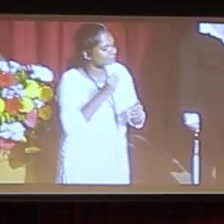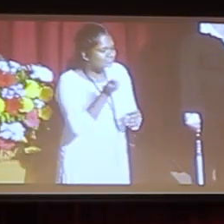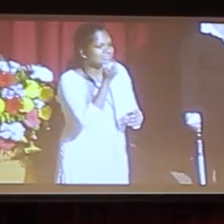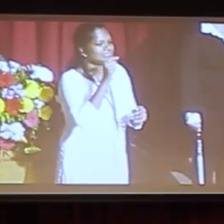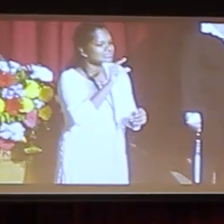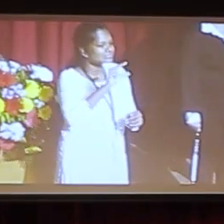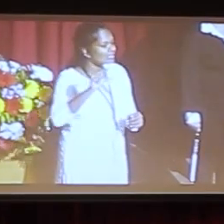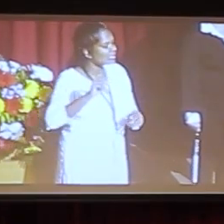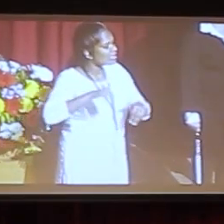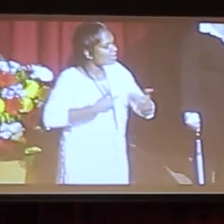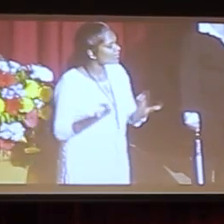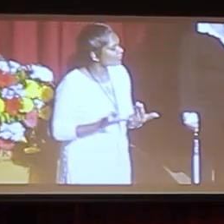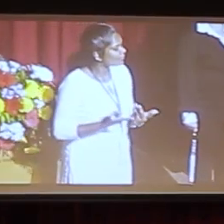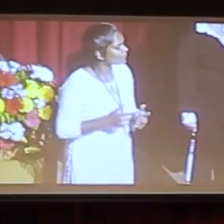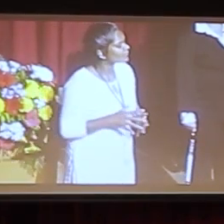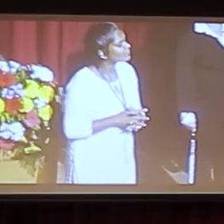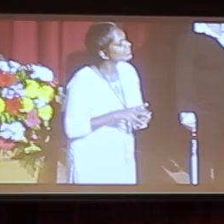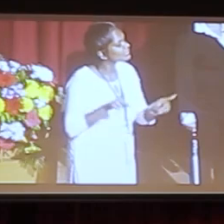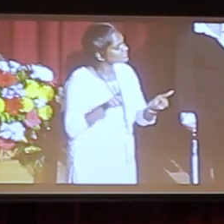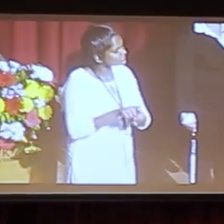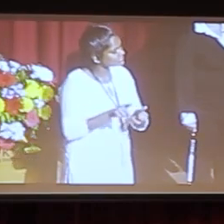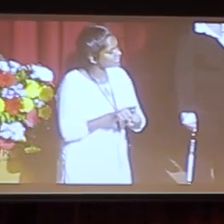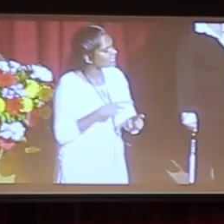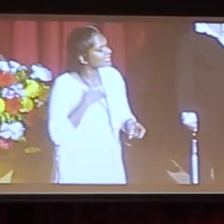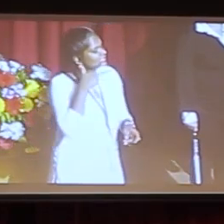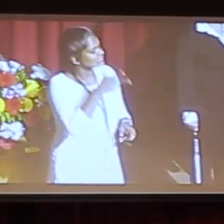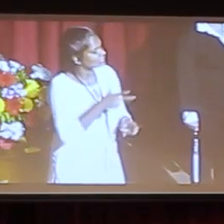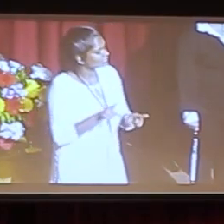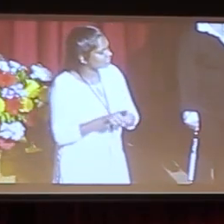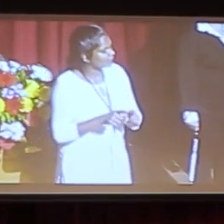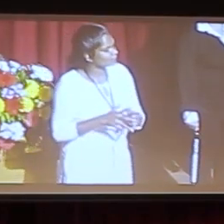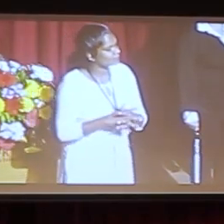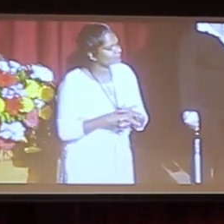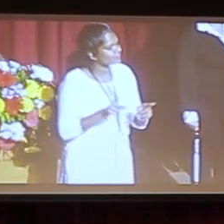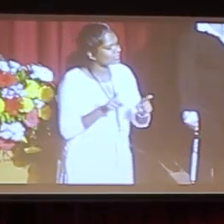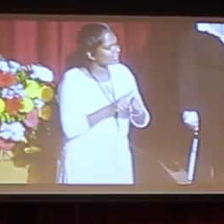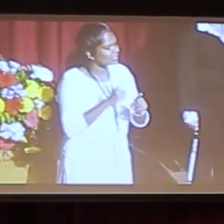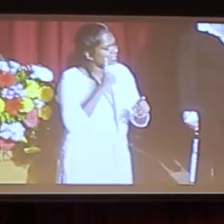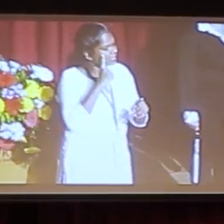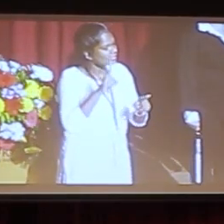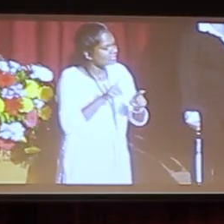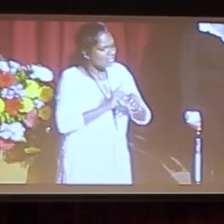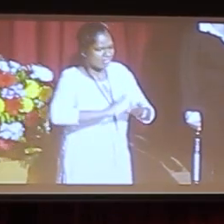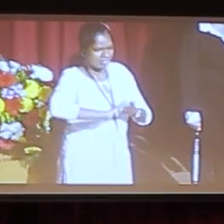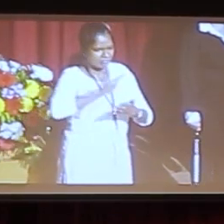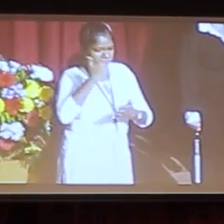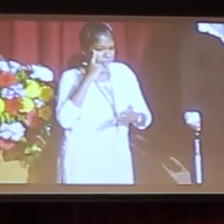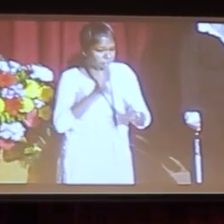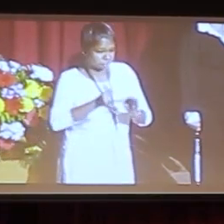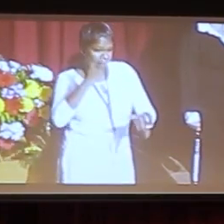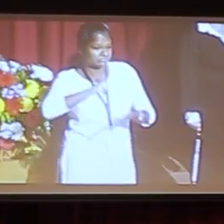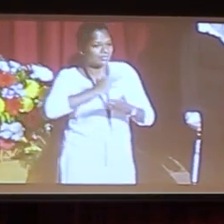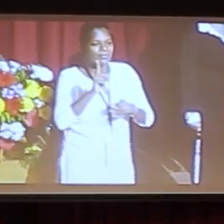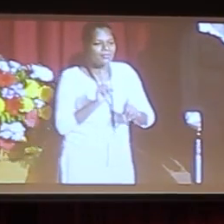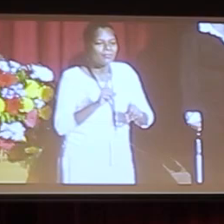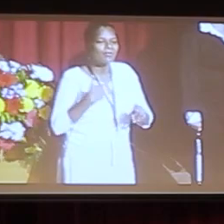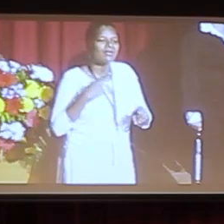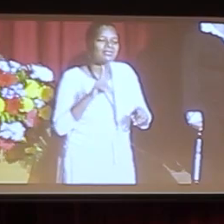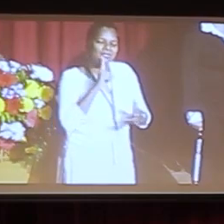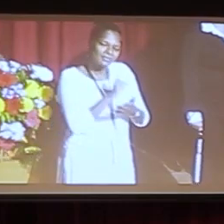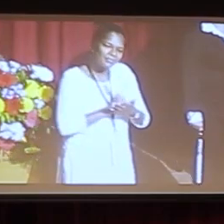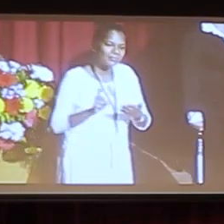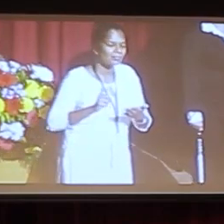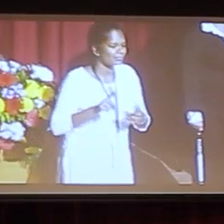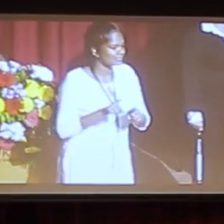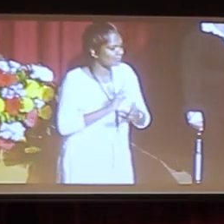seconds. Now you may say that not everyone can afford laptop, which is true. That is